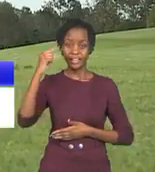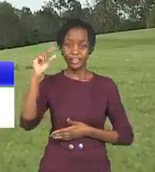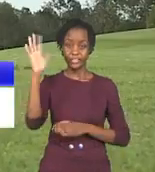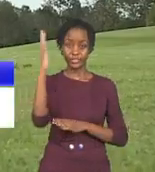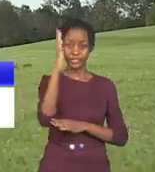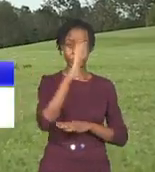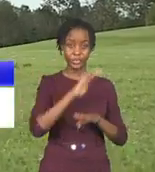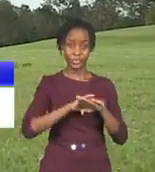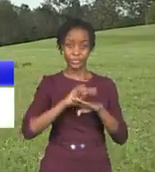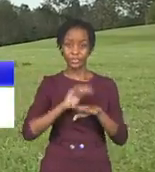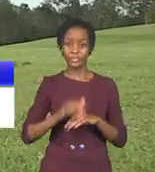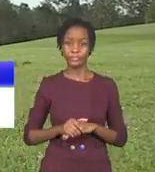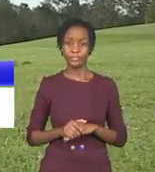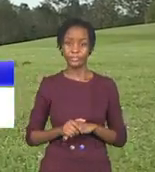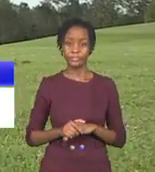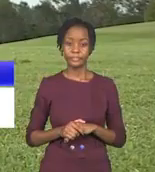Course.